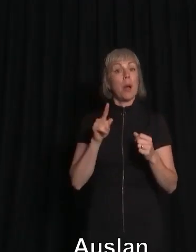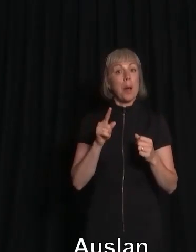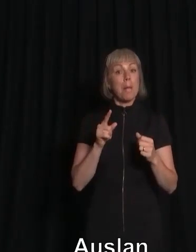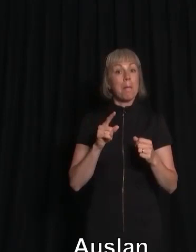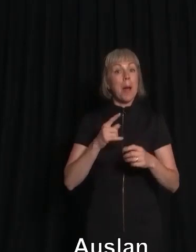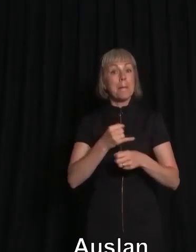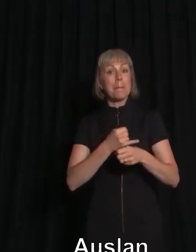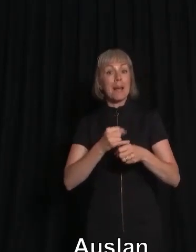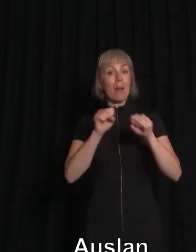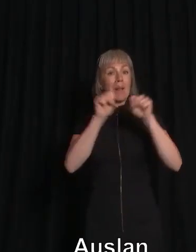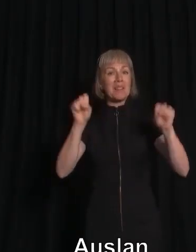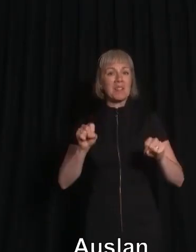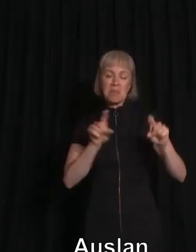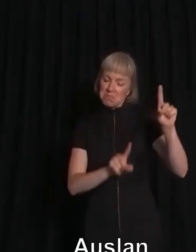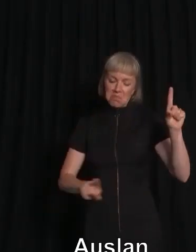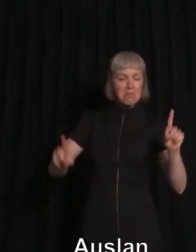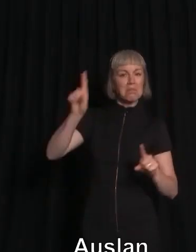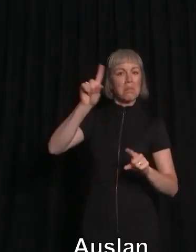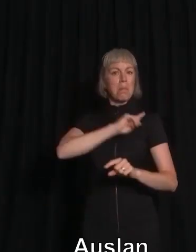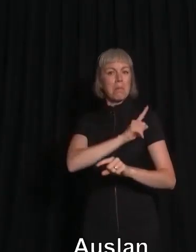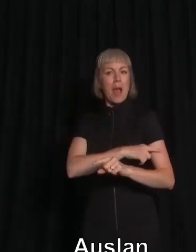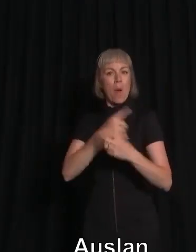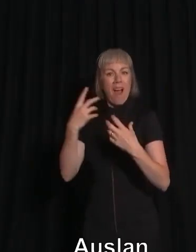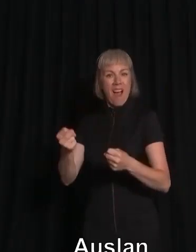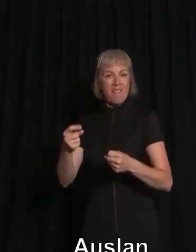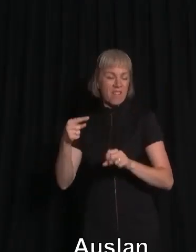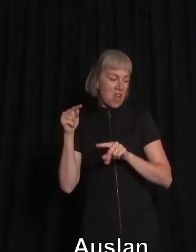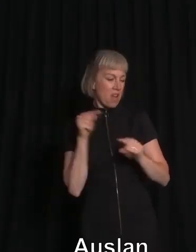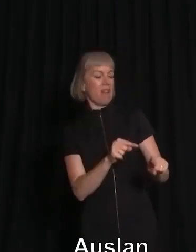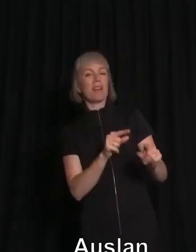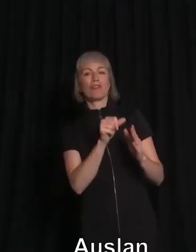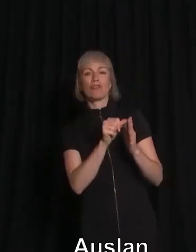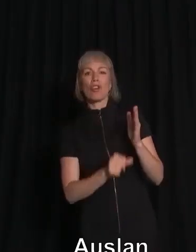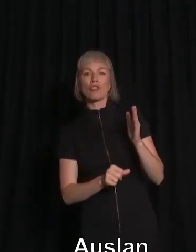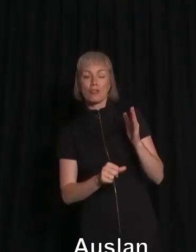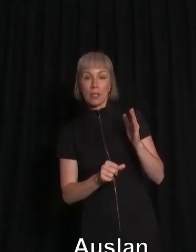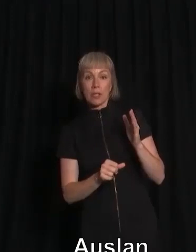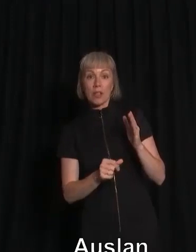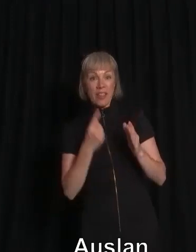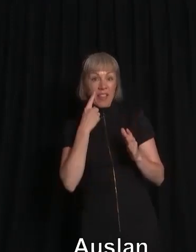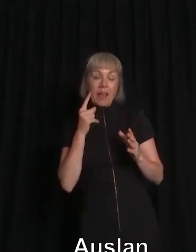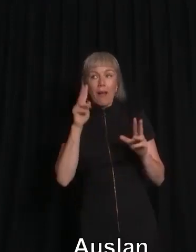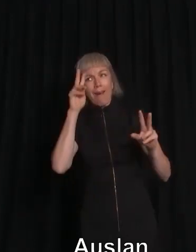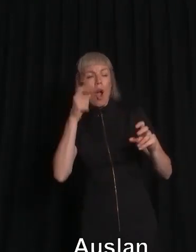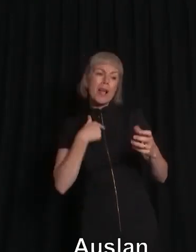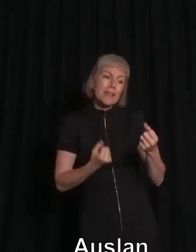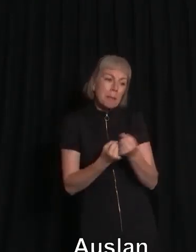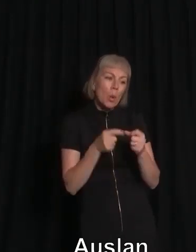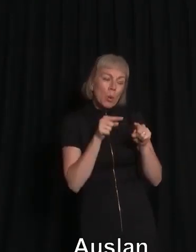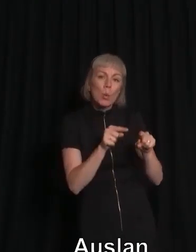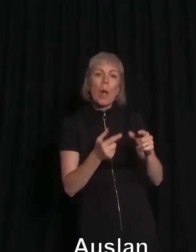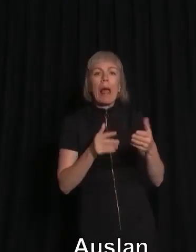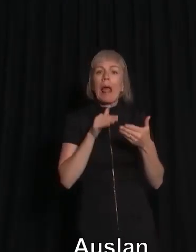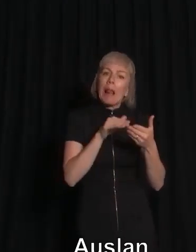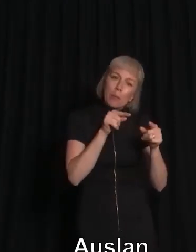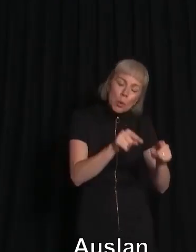they believe that when they are doing these surgeries, it's like they are supporting you or helping you or ensuring that